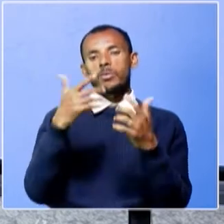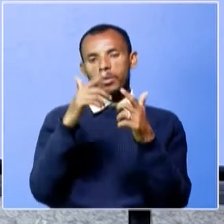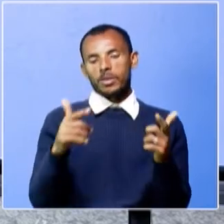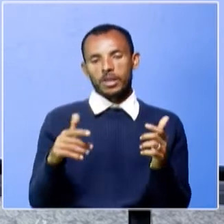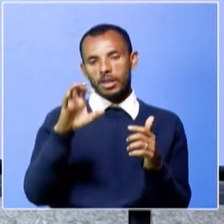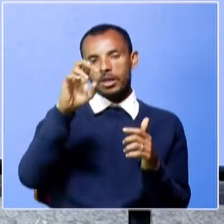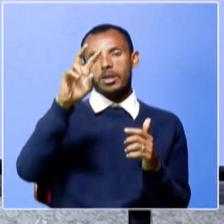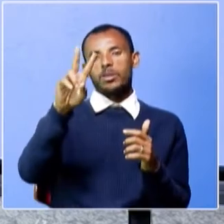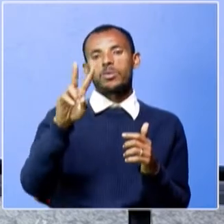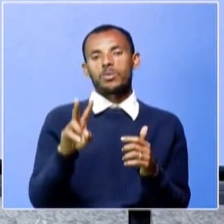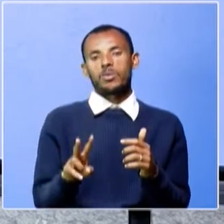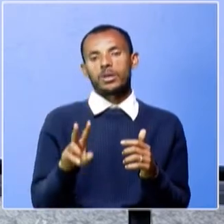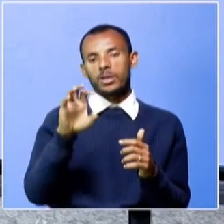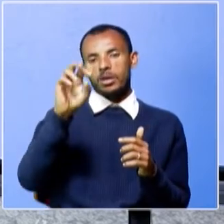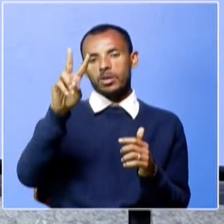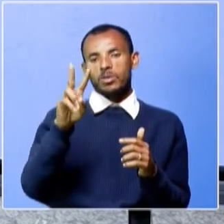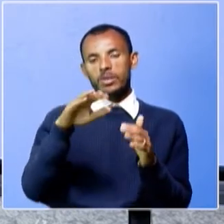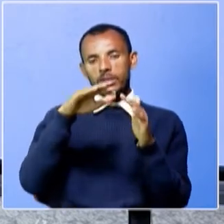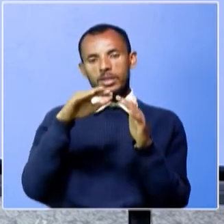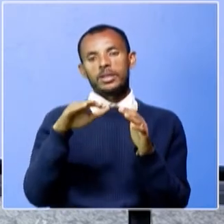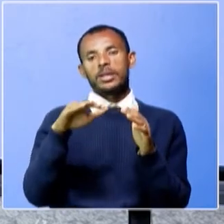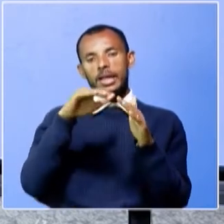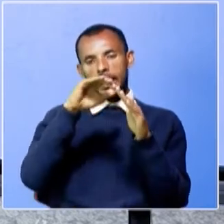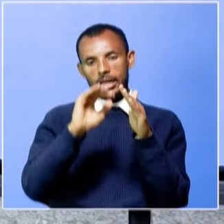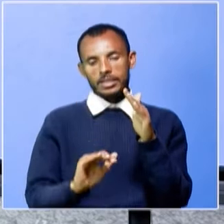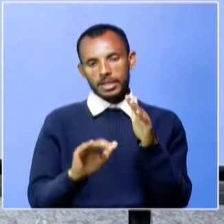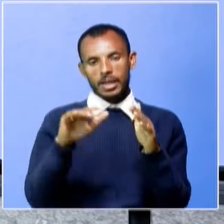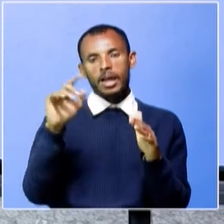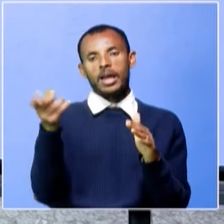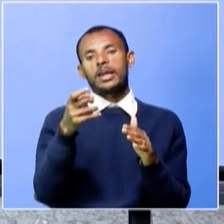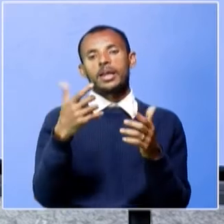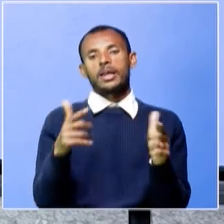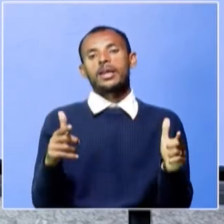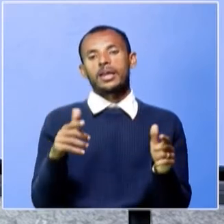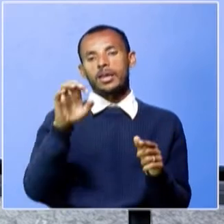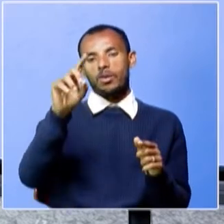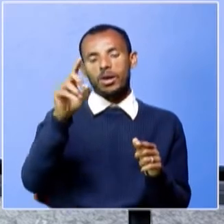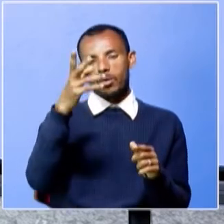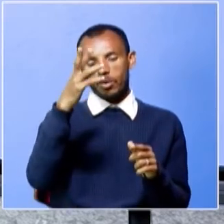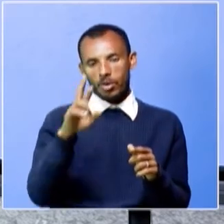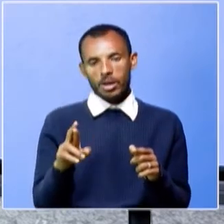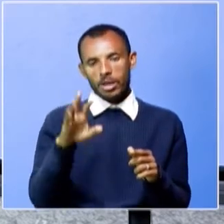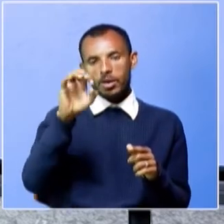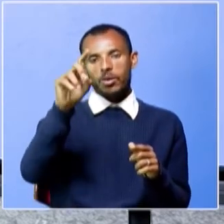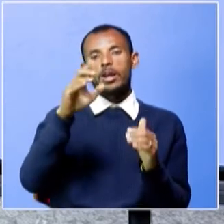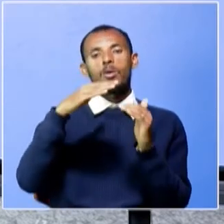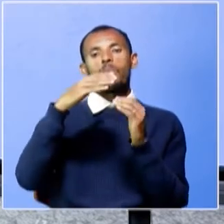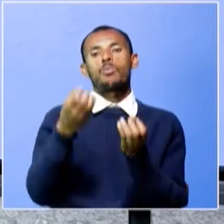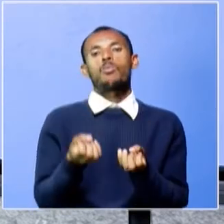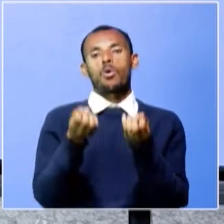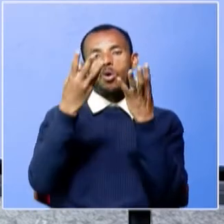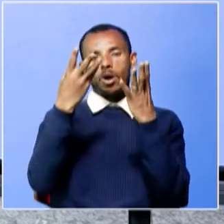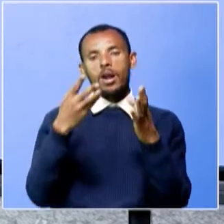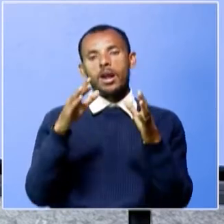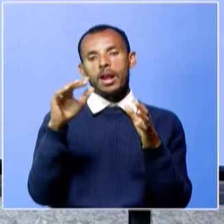probability of E2, E2 is less likely to occur than E1, or E1 is more likely